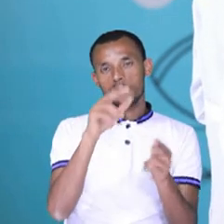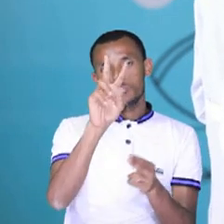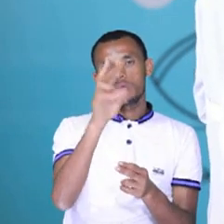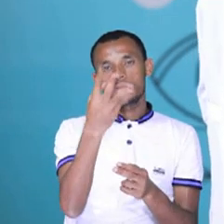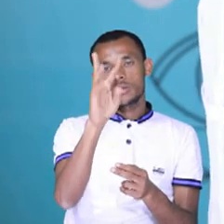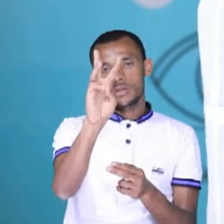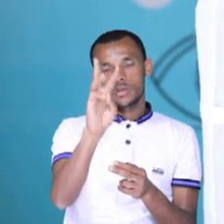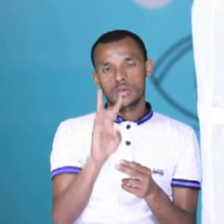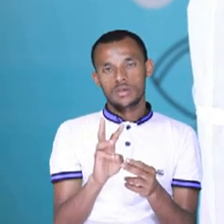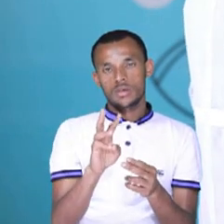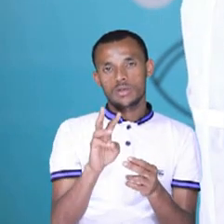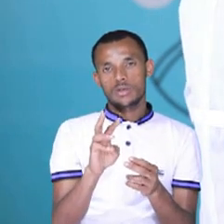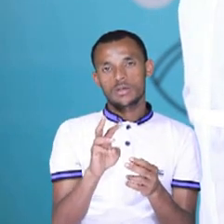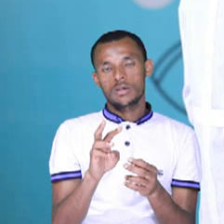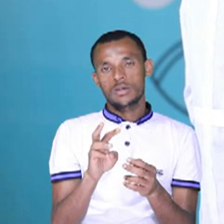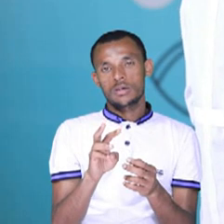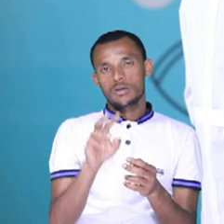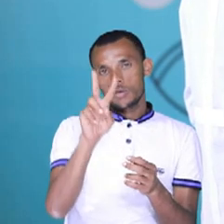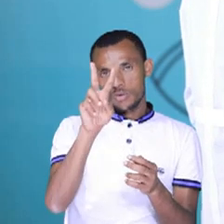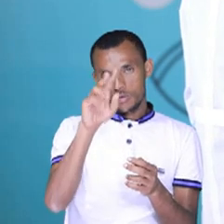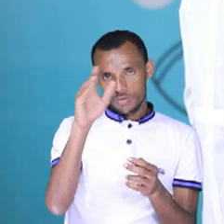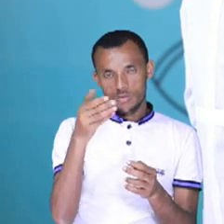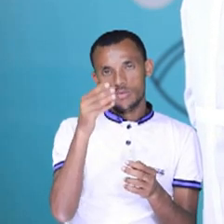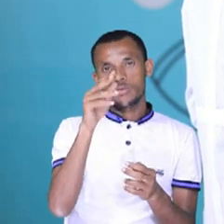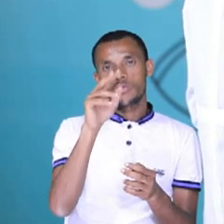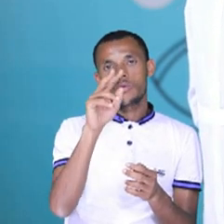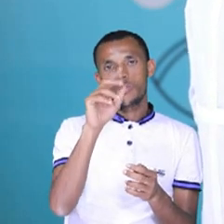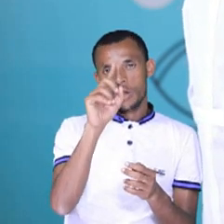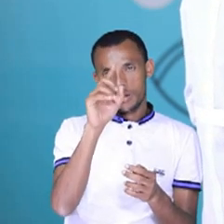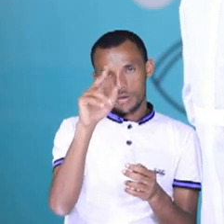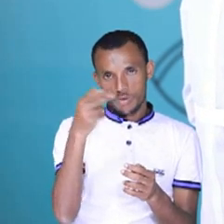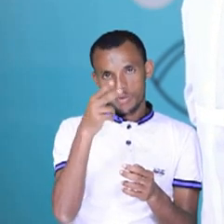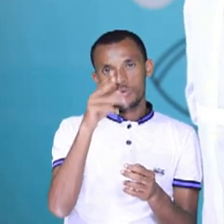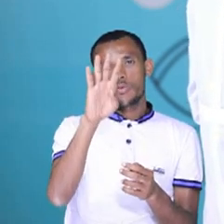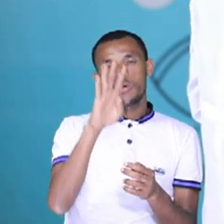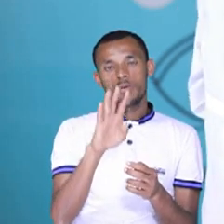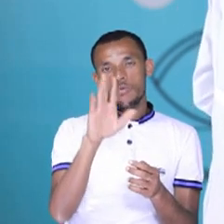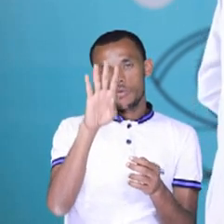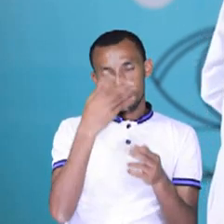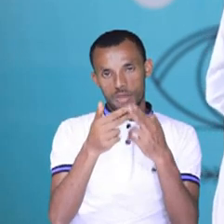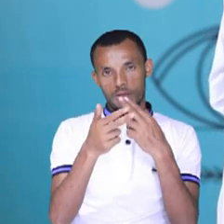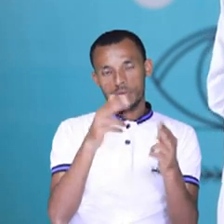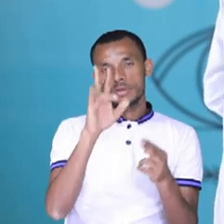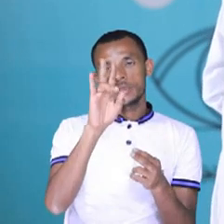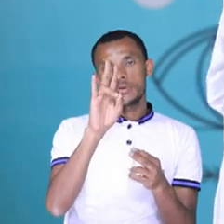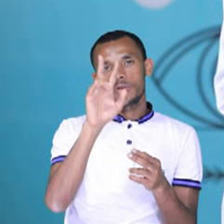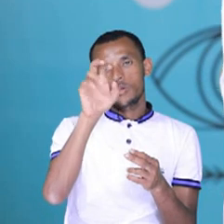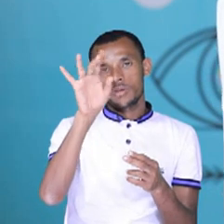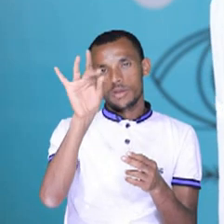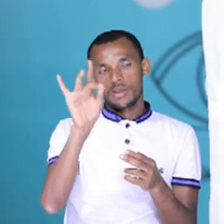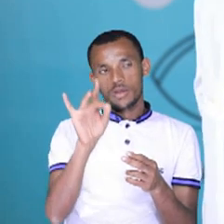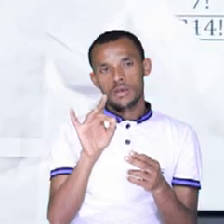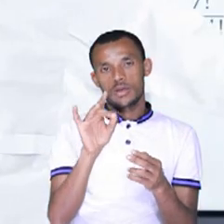6. This will be cancelled. By 2, you have 1. By 2, you have 4. 4 times 7, 28. 7 times